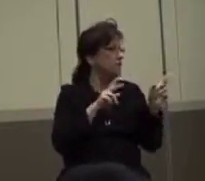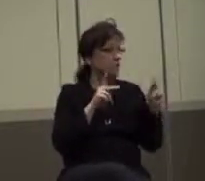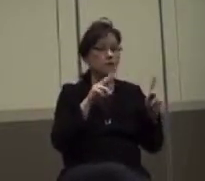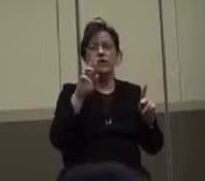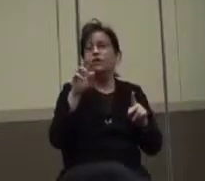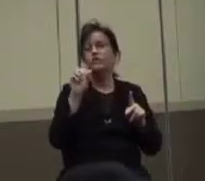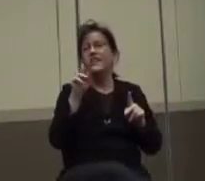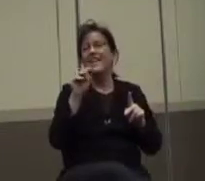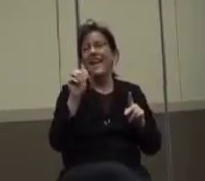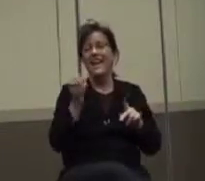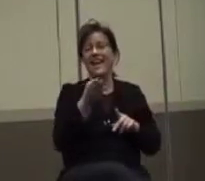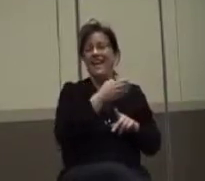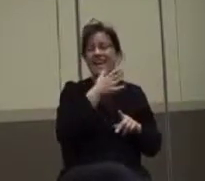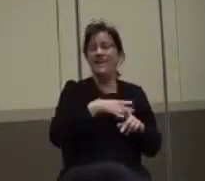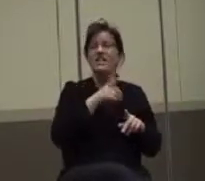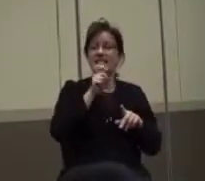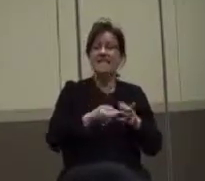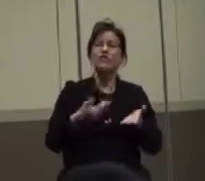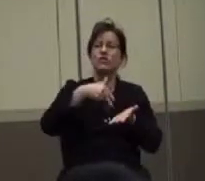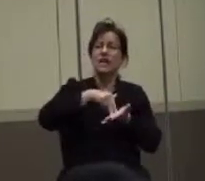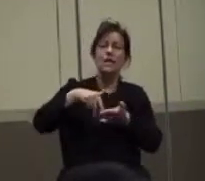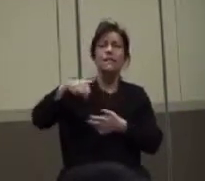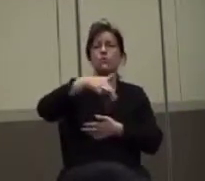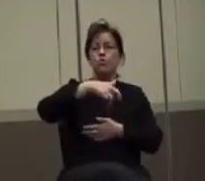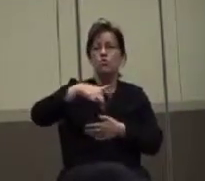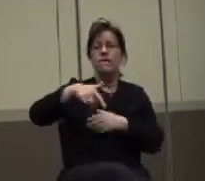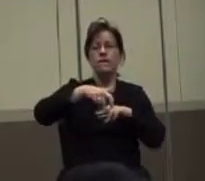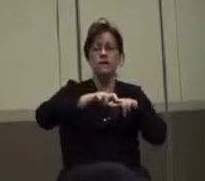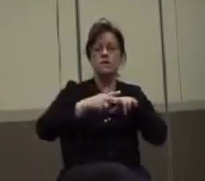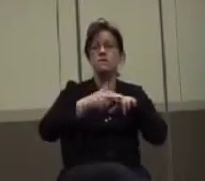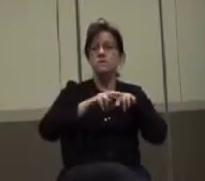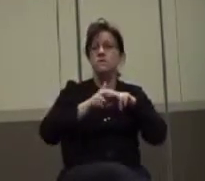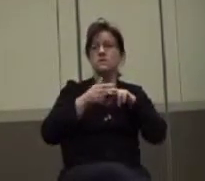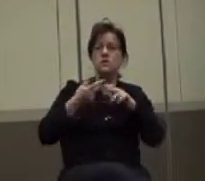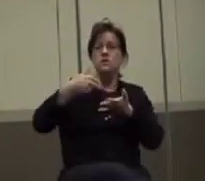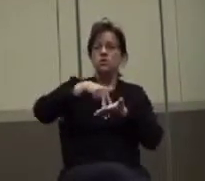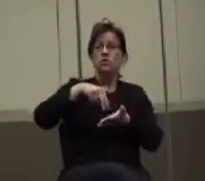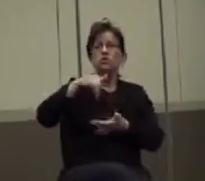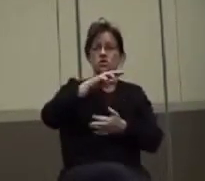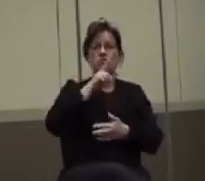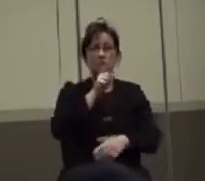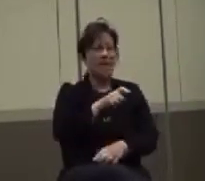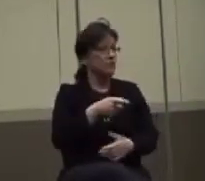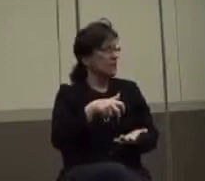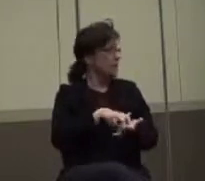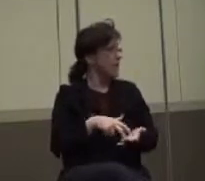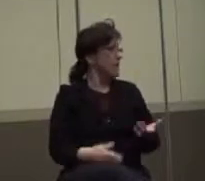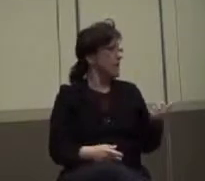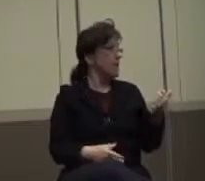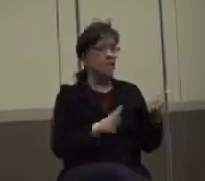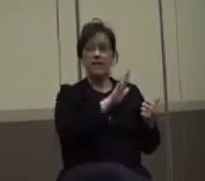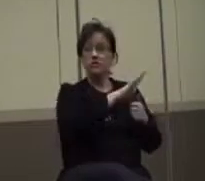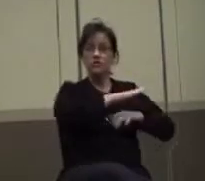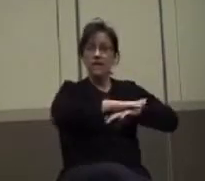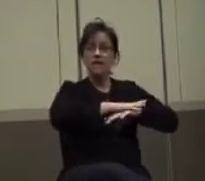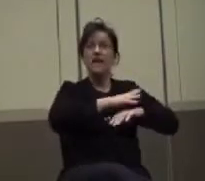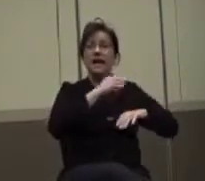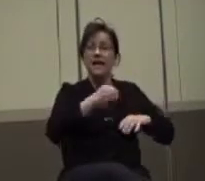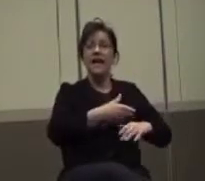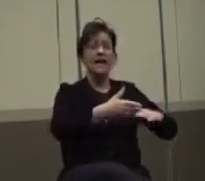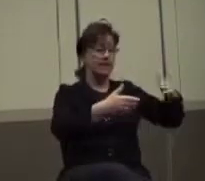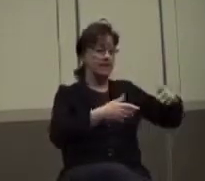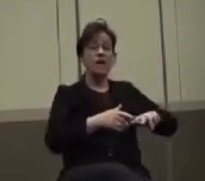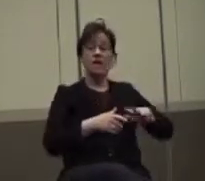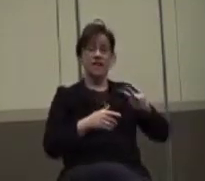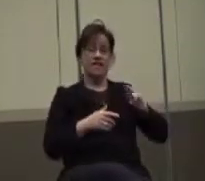to get up and move. She really does. So that's her desk, and this is her desk. And if she needs to